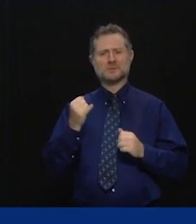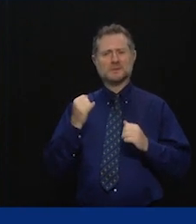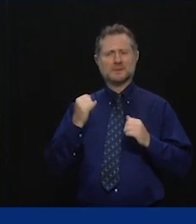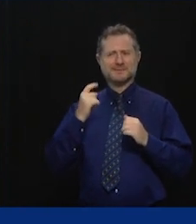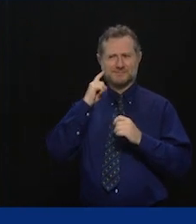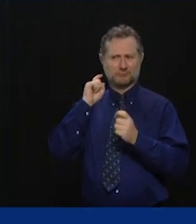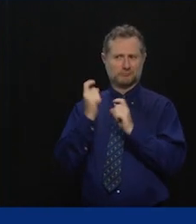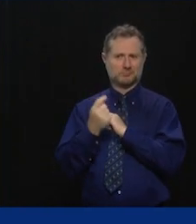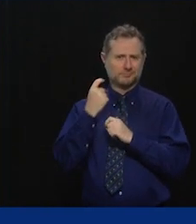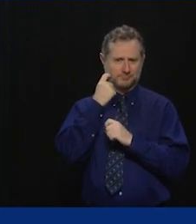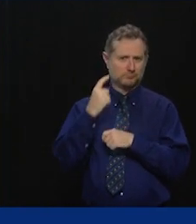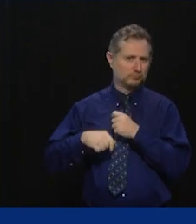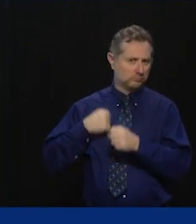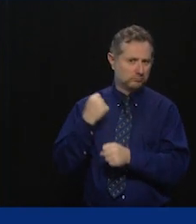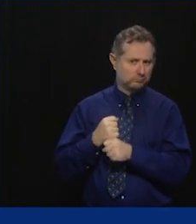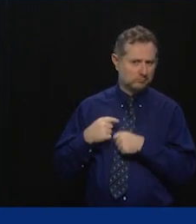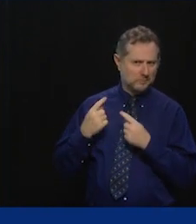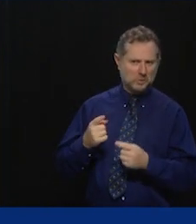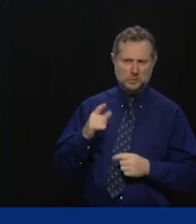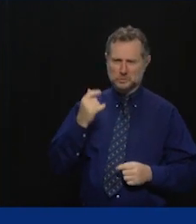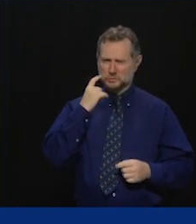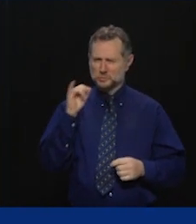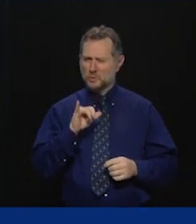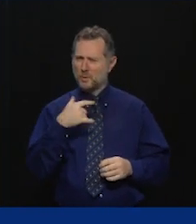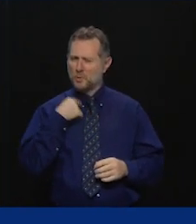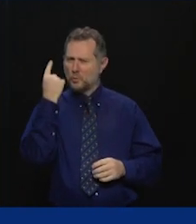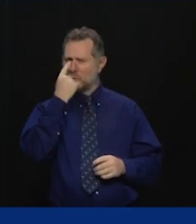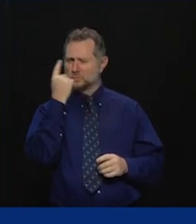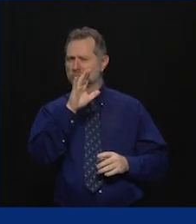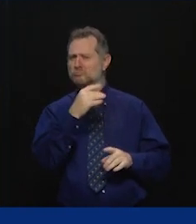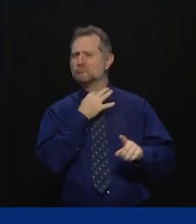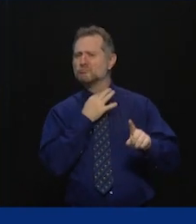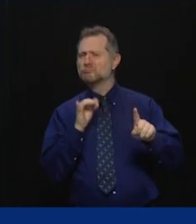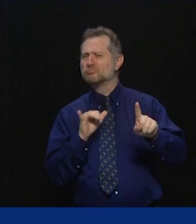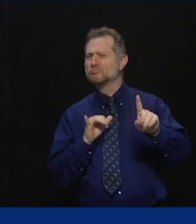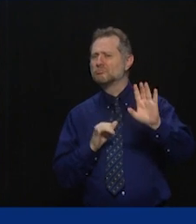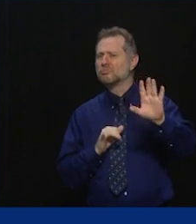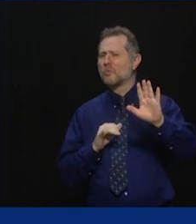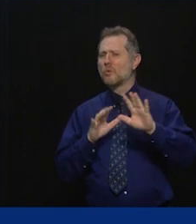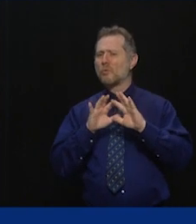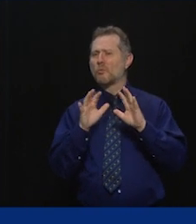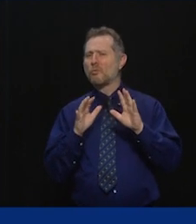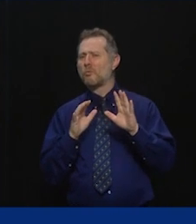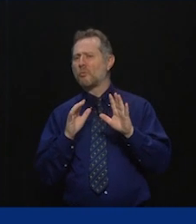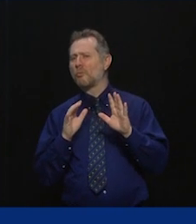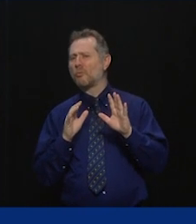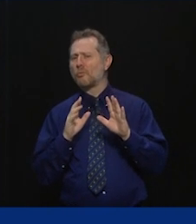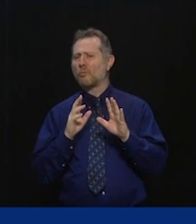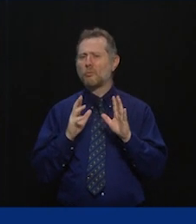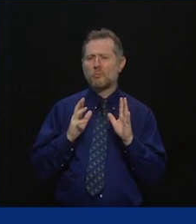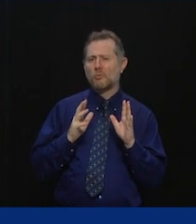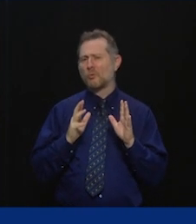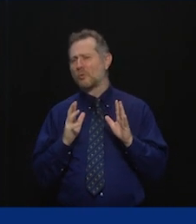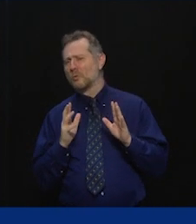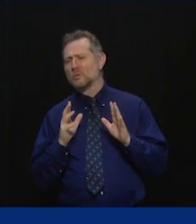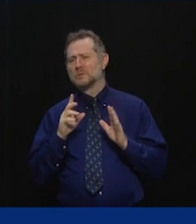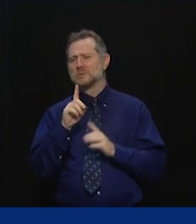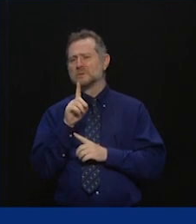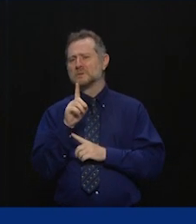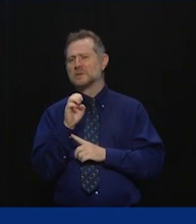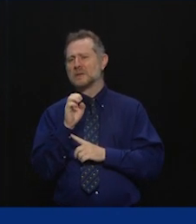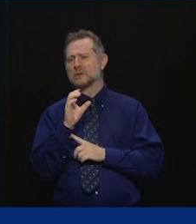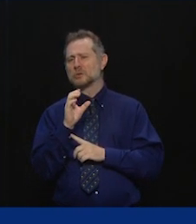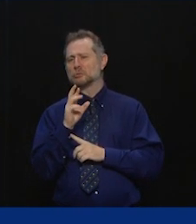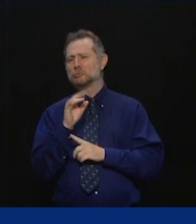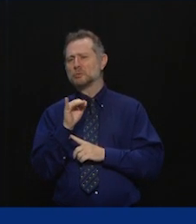recent weeks. I was curious what your thoughts were on the proposed decriminalization of sex work. It is absolutely something I've